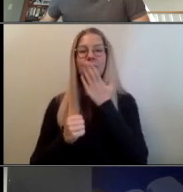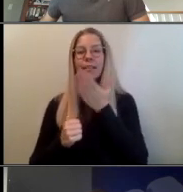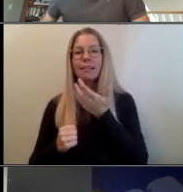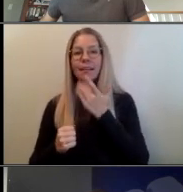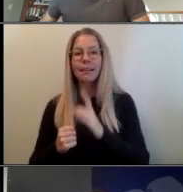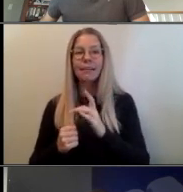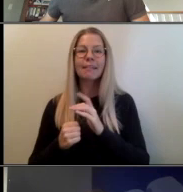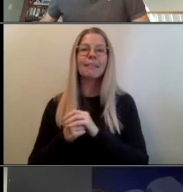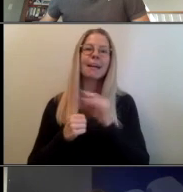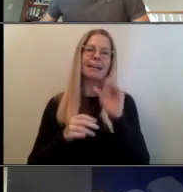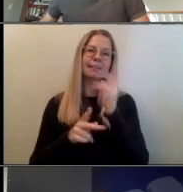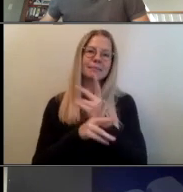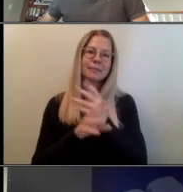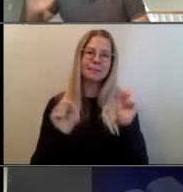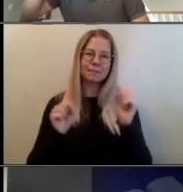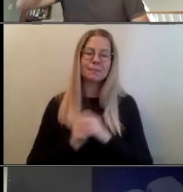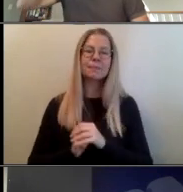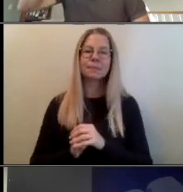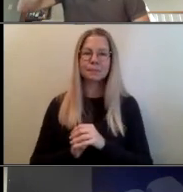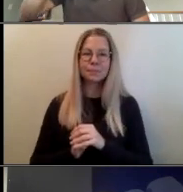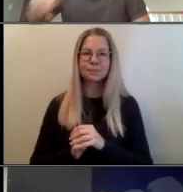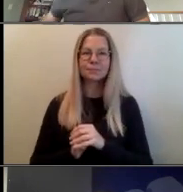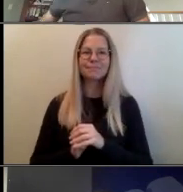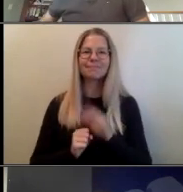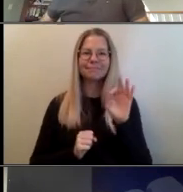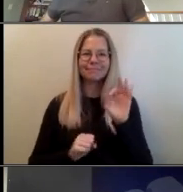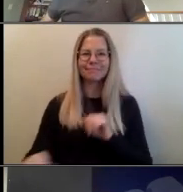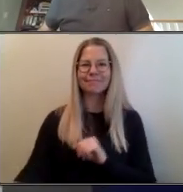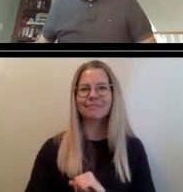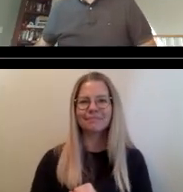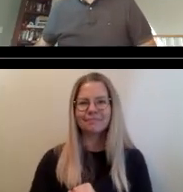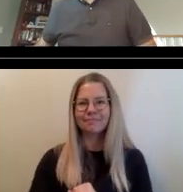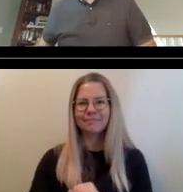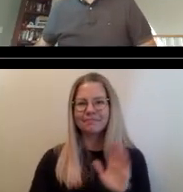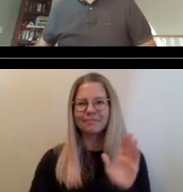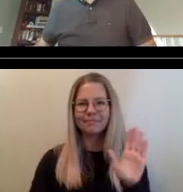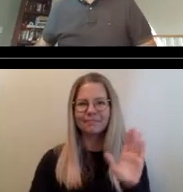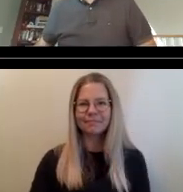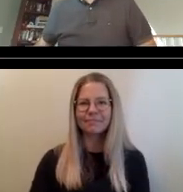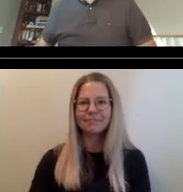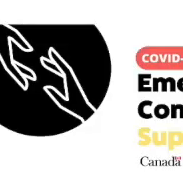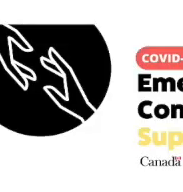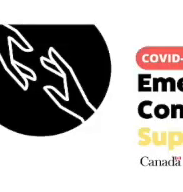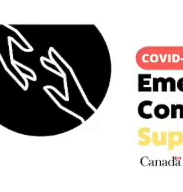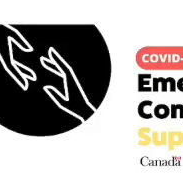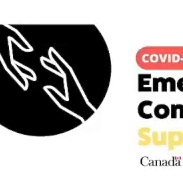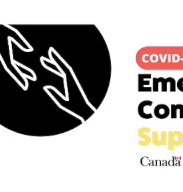do stay safe. Thanks, Mary Lou. Bye. Bye-bye.